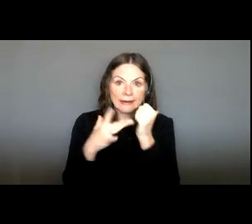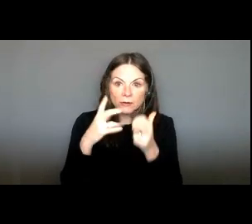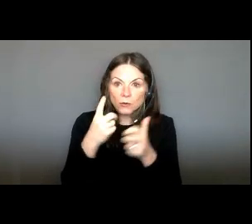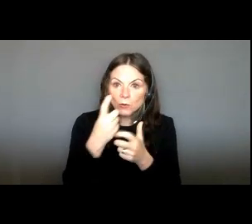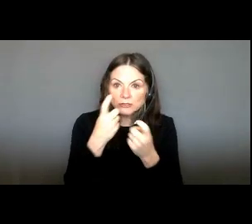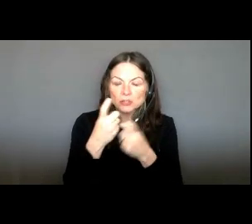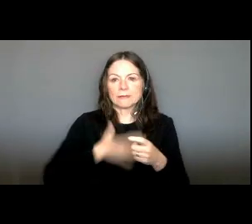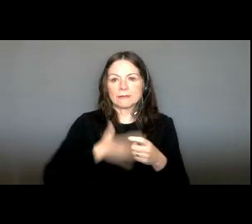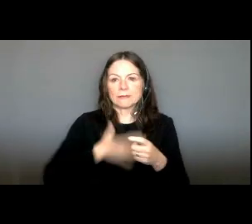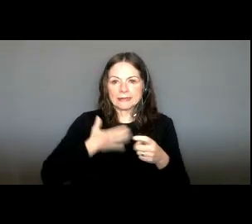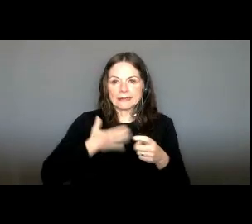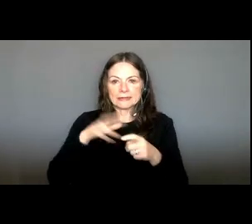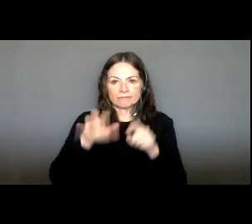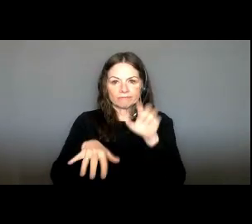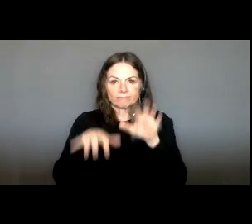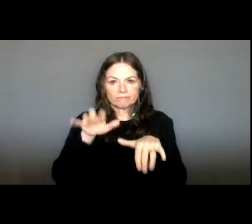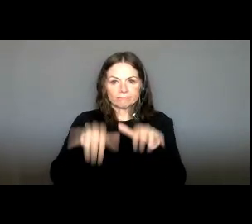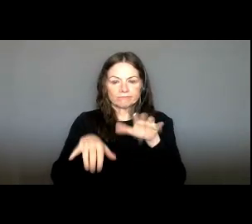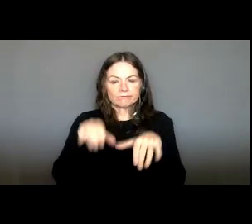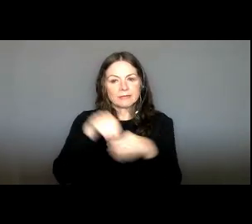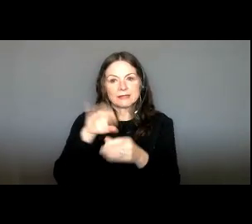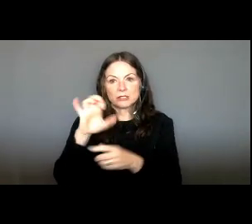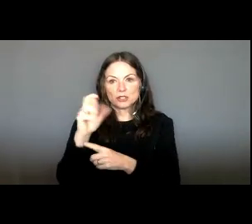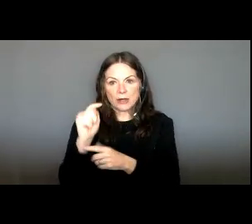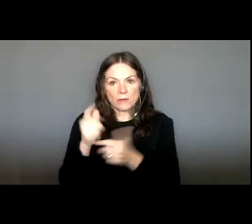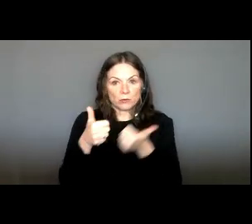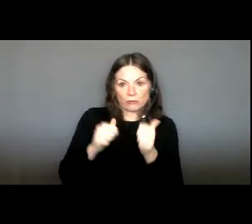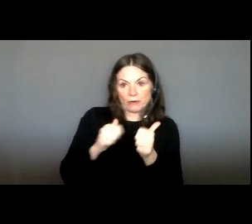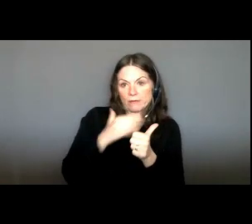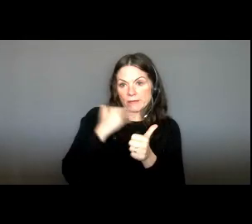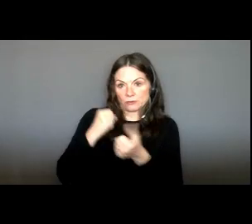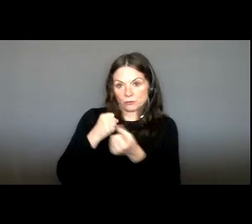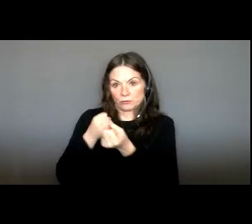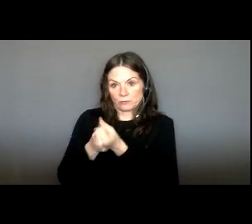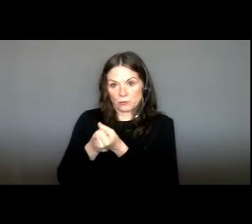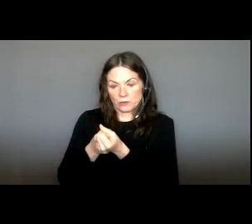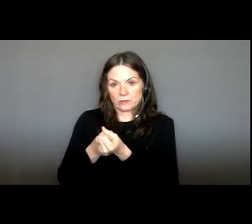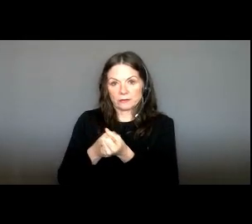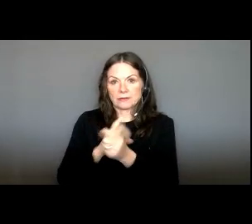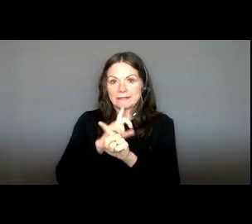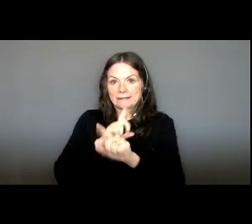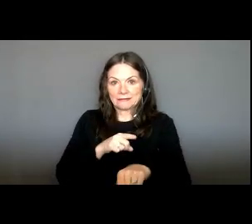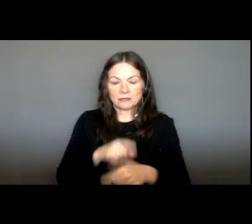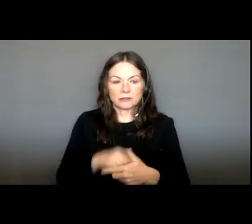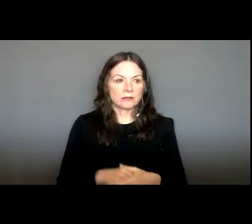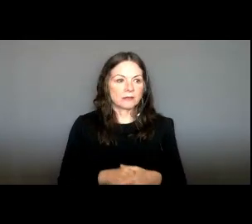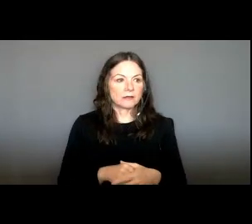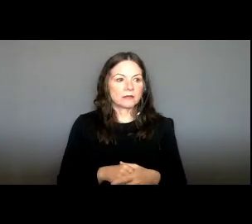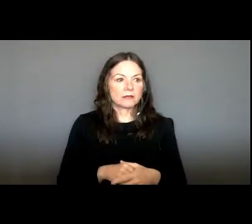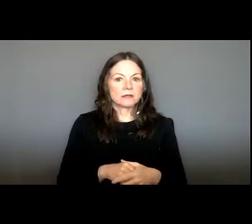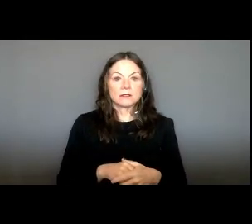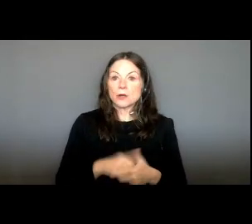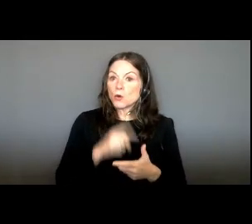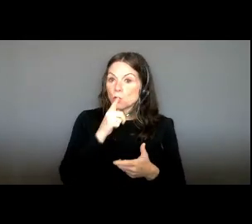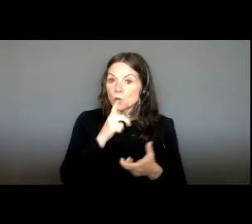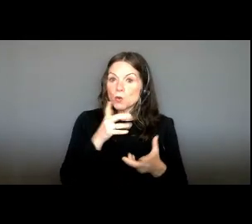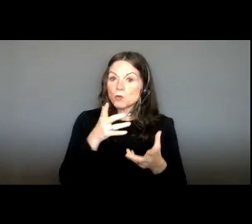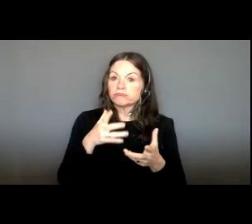in chat and our team will do our best to support you. For those who would like to use closed